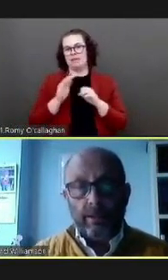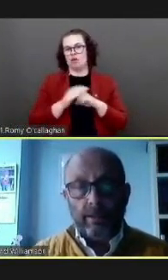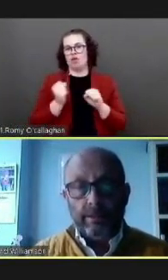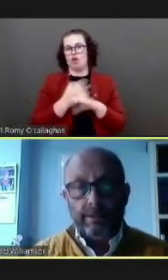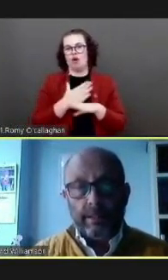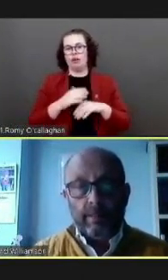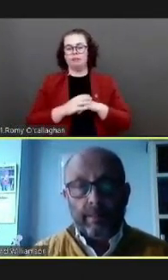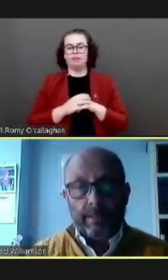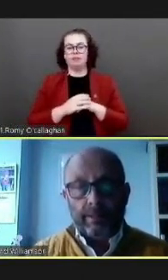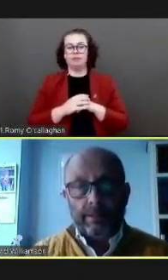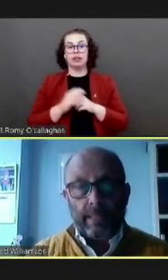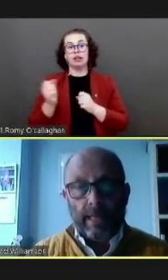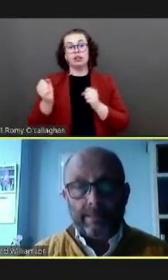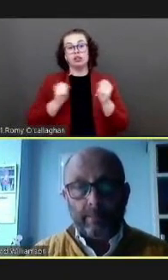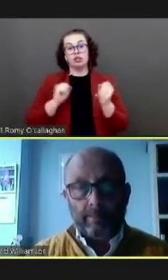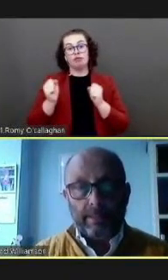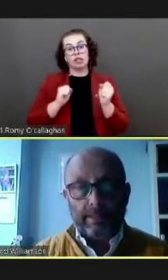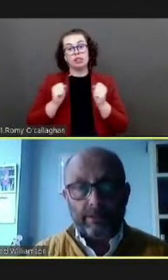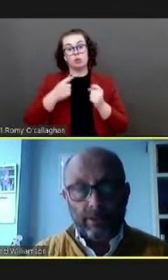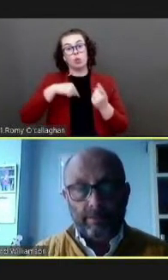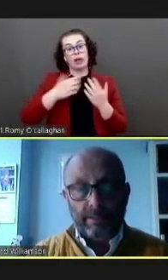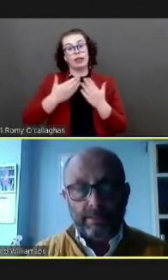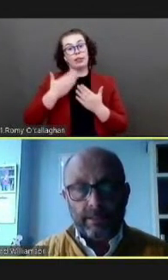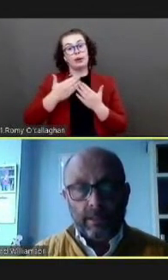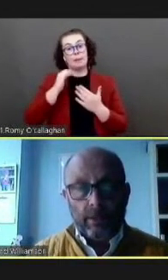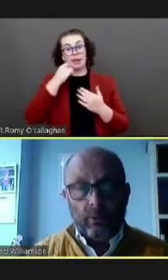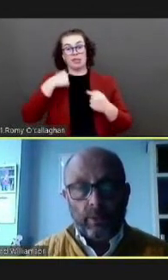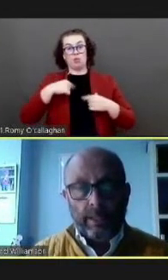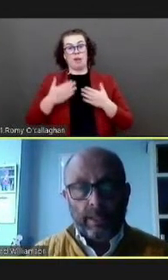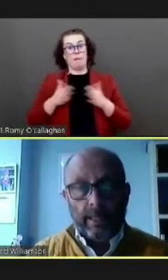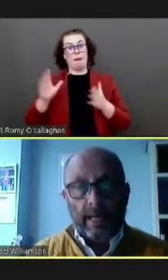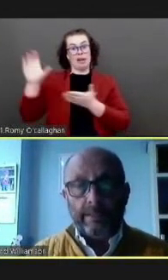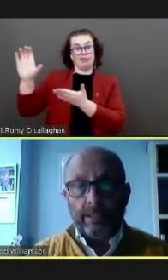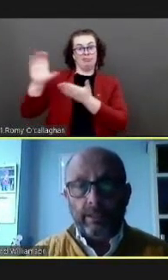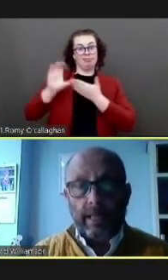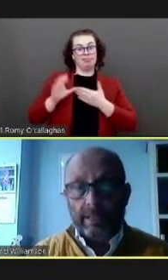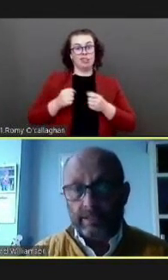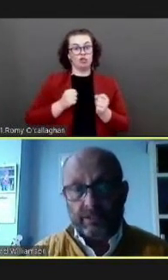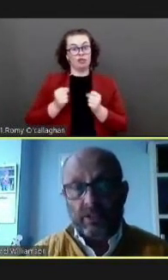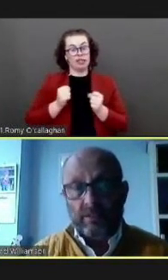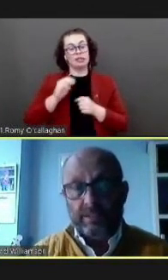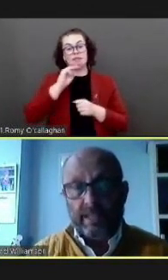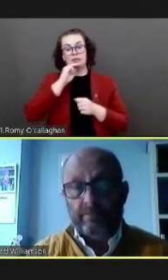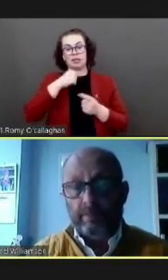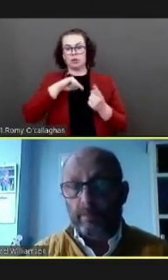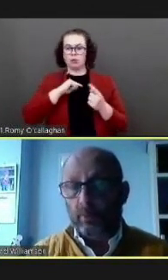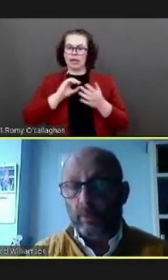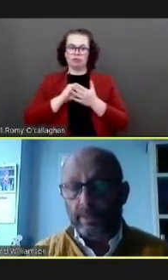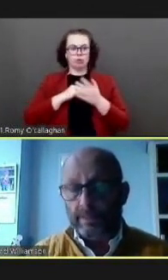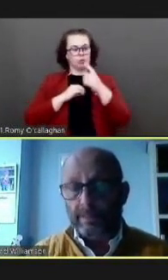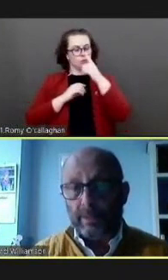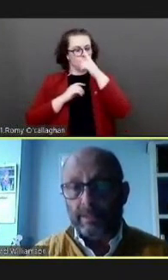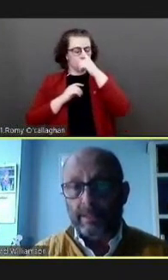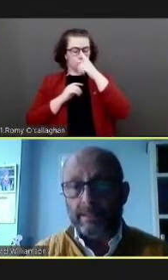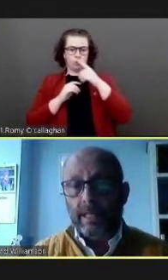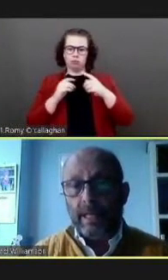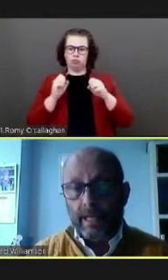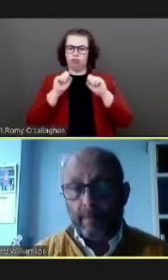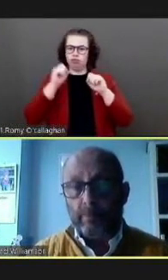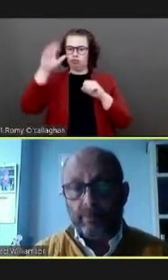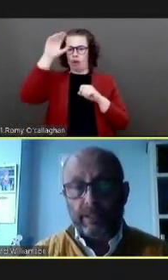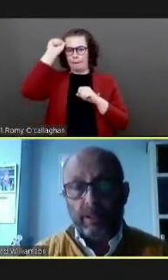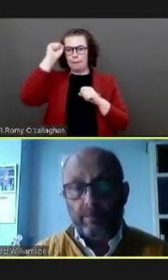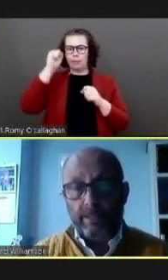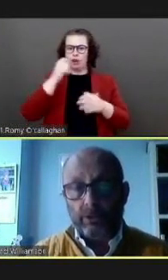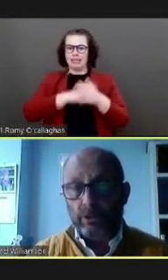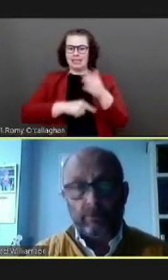service learns, because as a public service, we as a service have people with disabilities